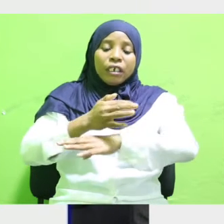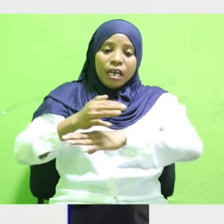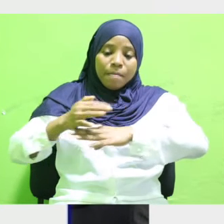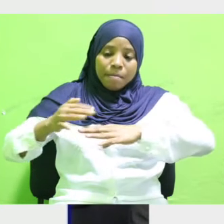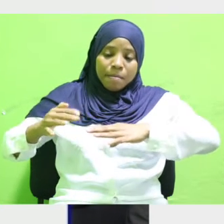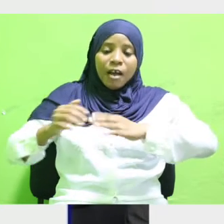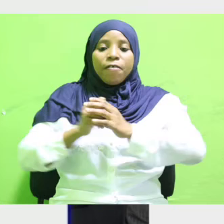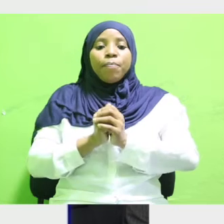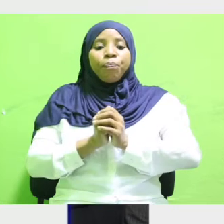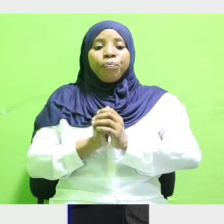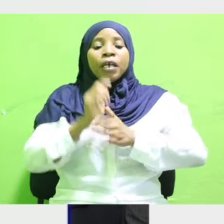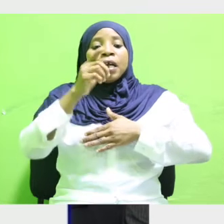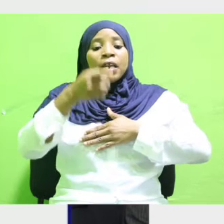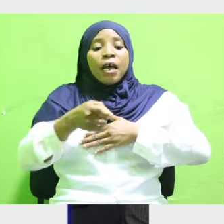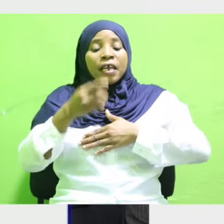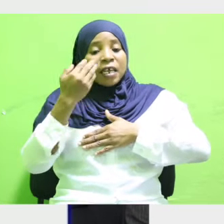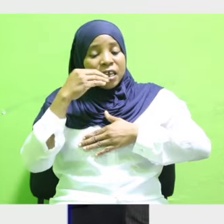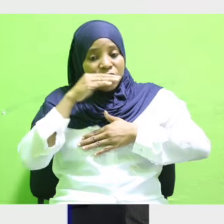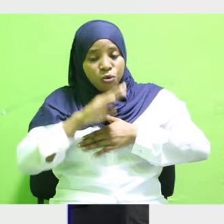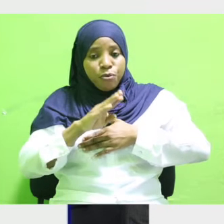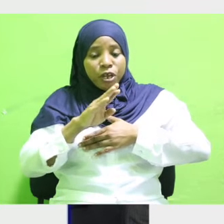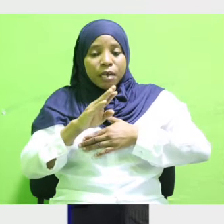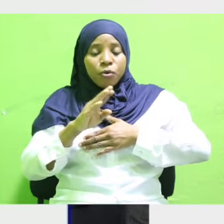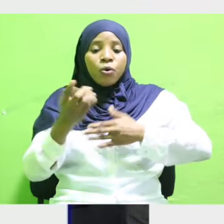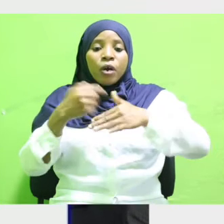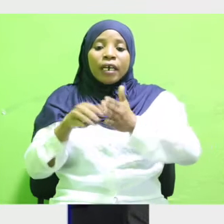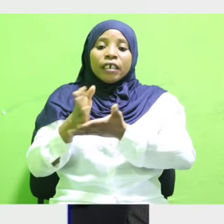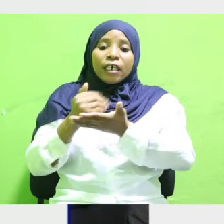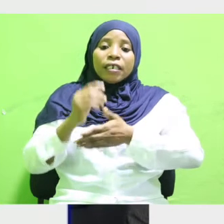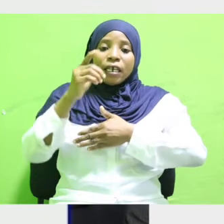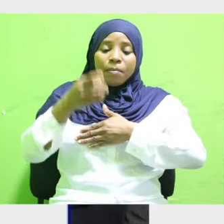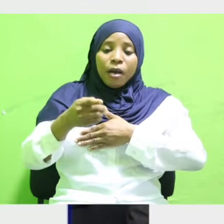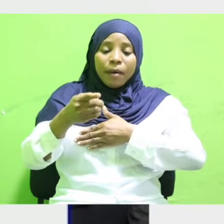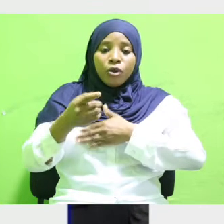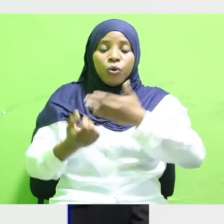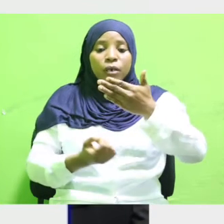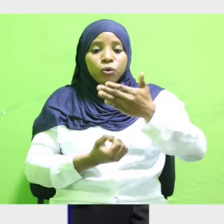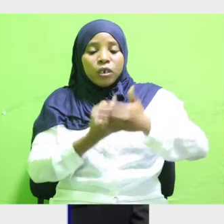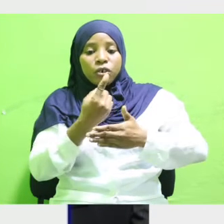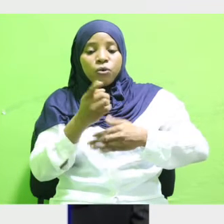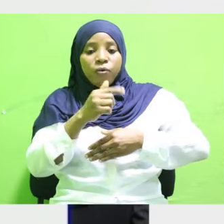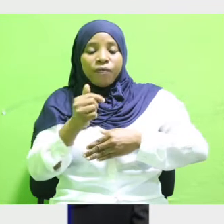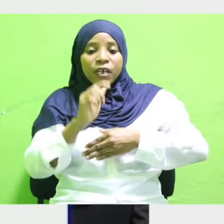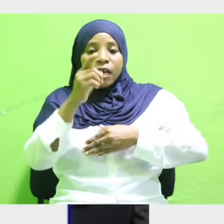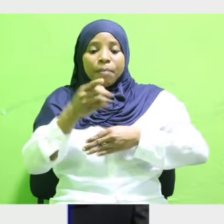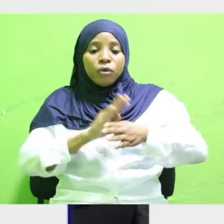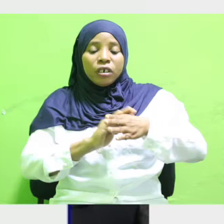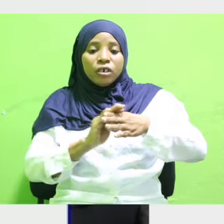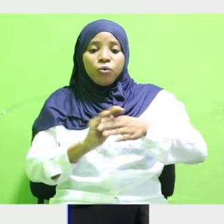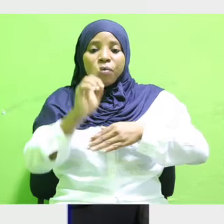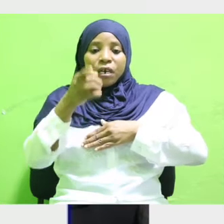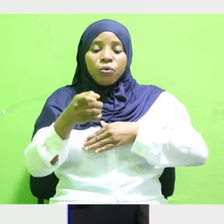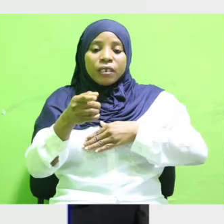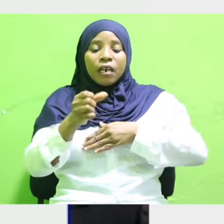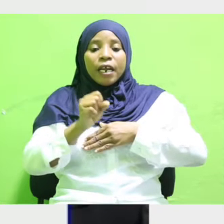Hydrotropism is important to organisms as being positively hydrotrophic or negatively hydrotrophic, which can help organisms to